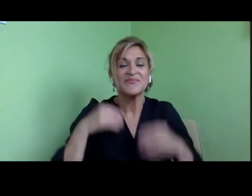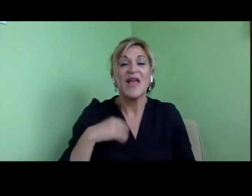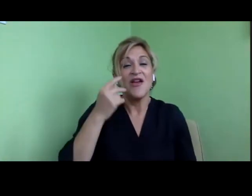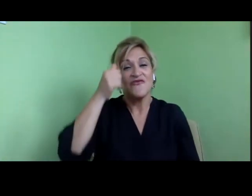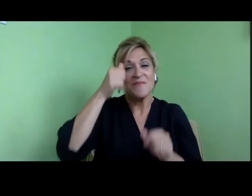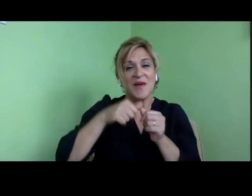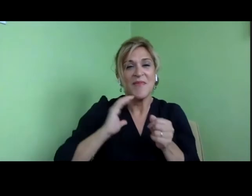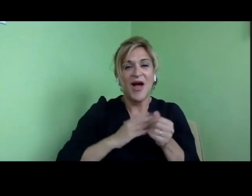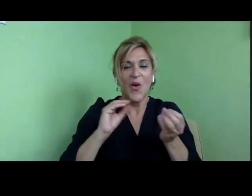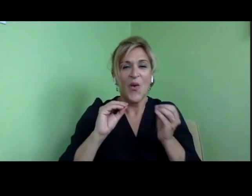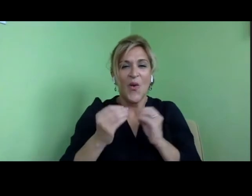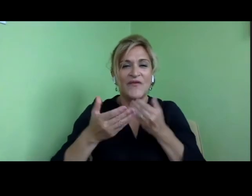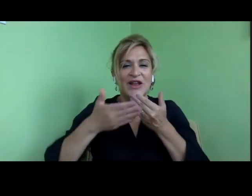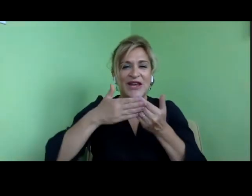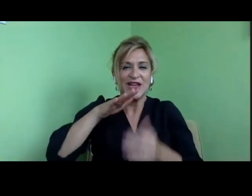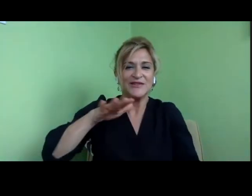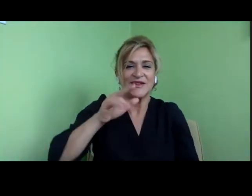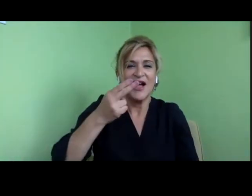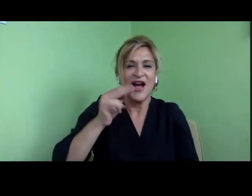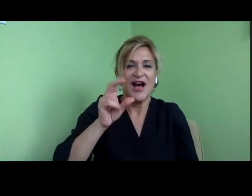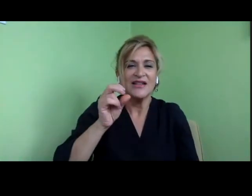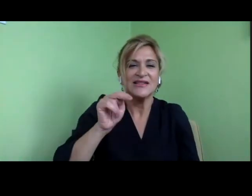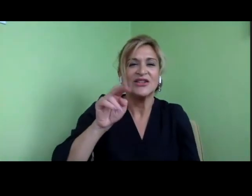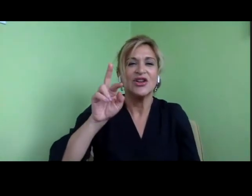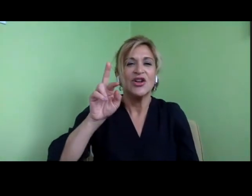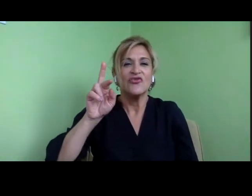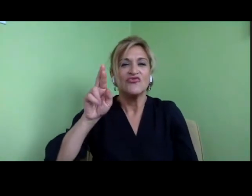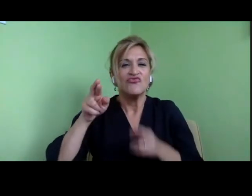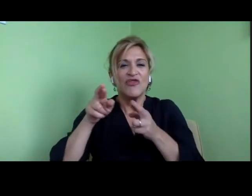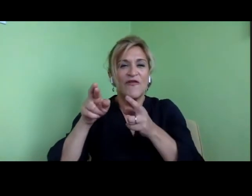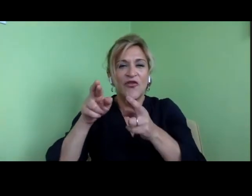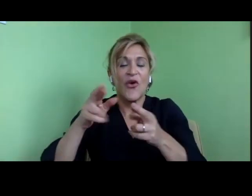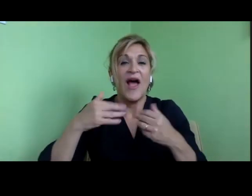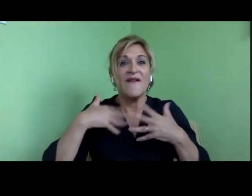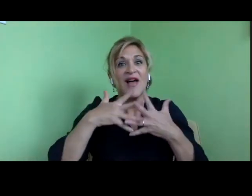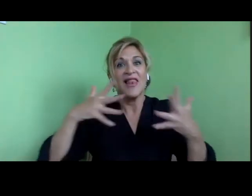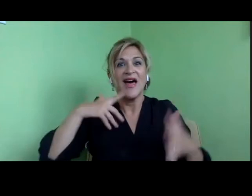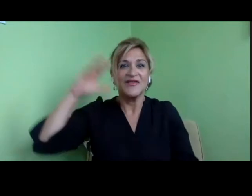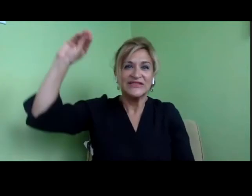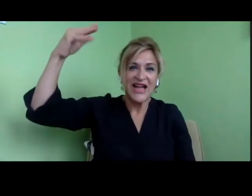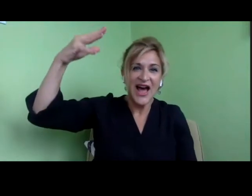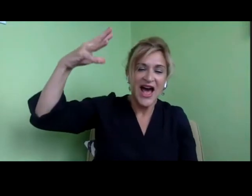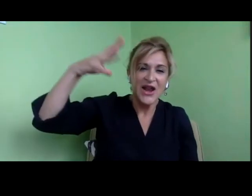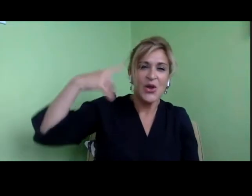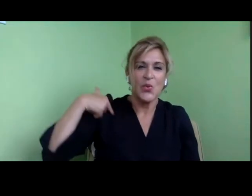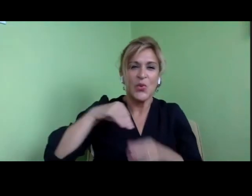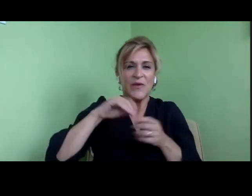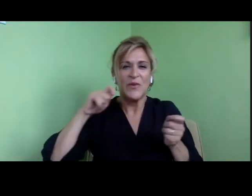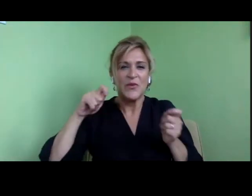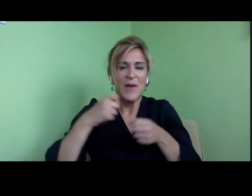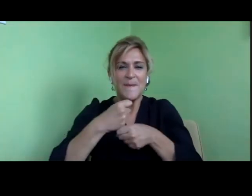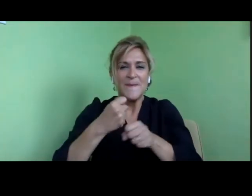across from the Hudson River. There was lots of sunlight. We were in formation. We were making